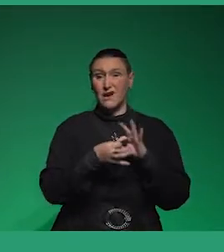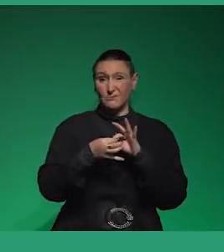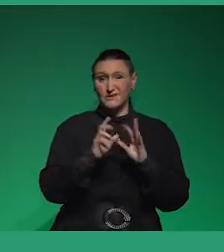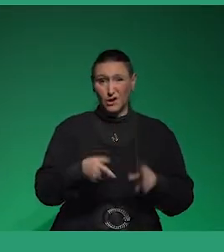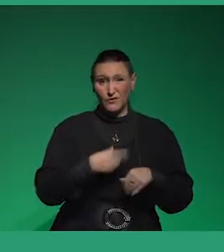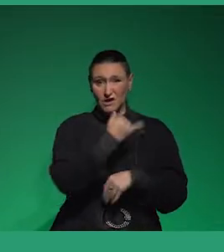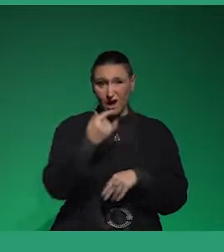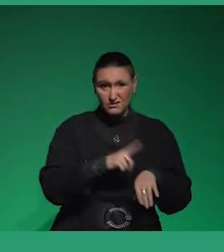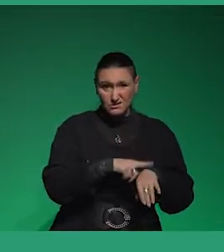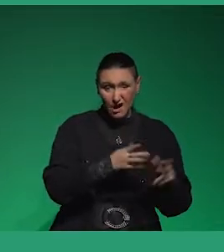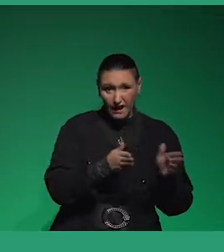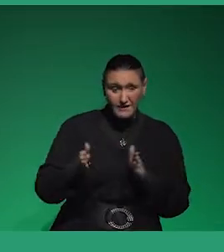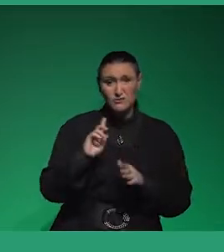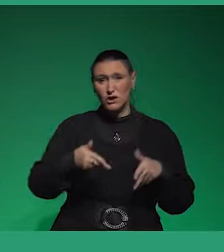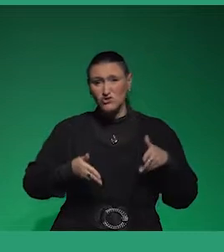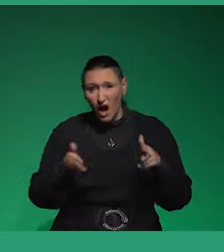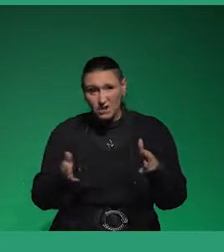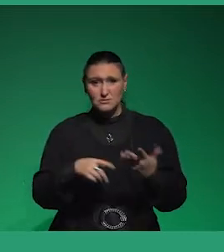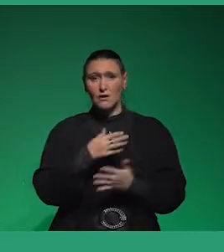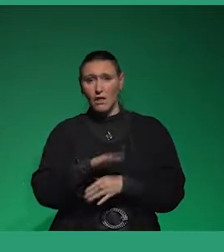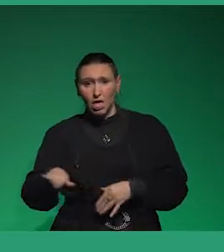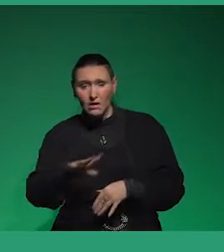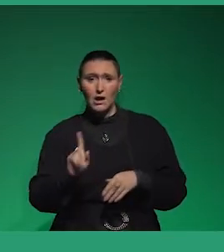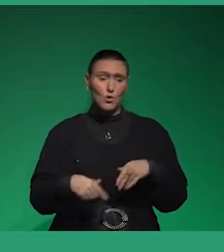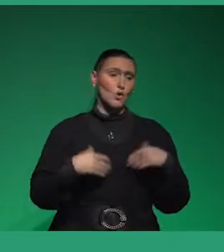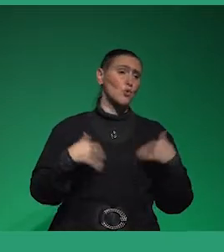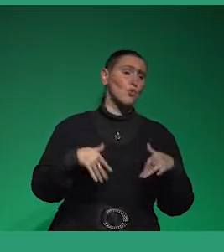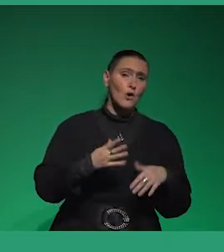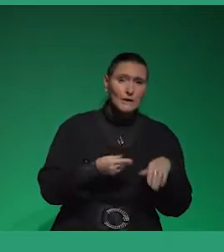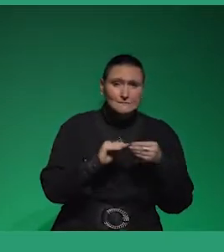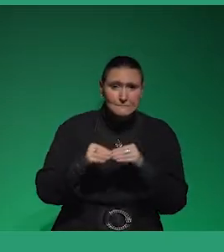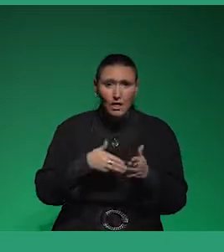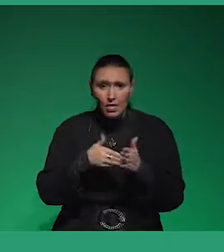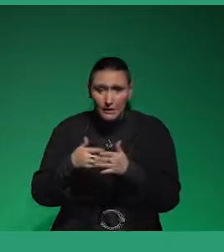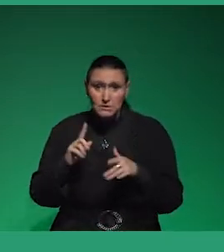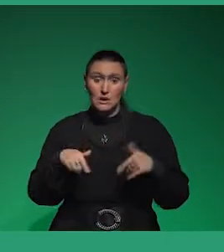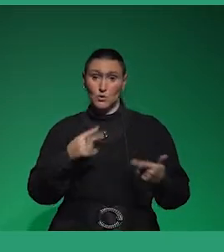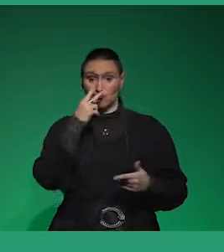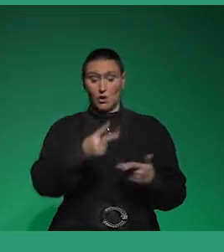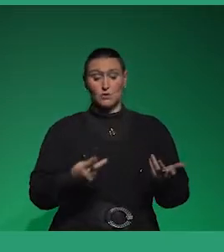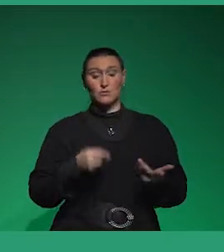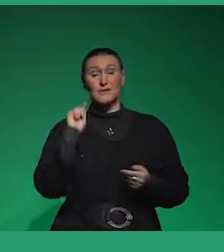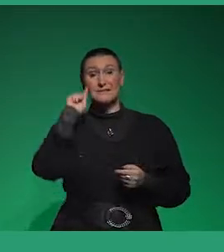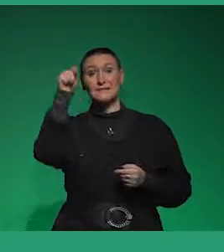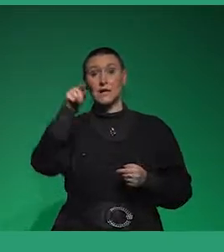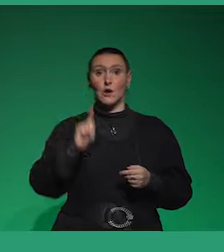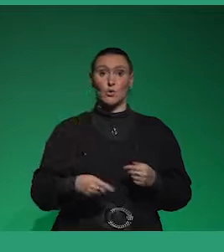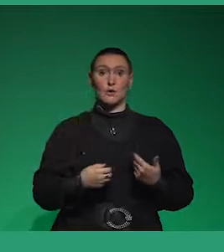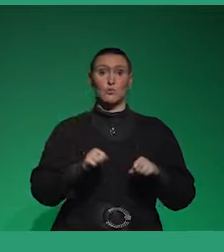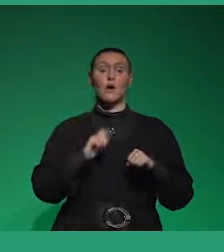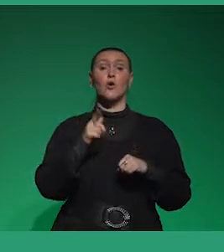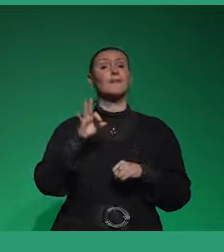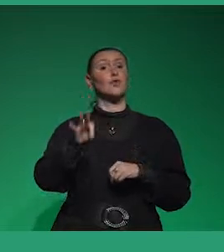the pathways are easier to access or more difficult. And then capacity building and outreach to